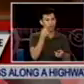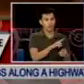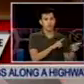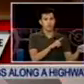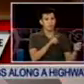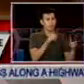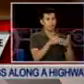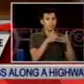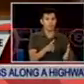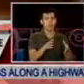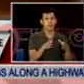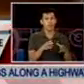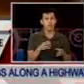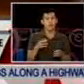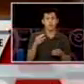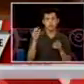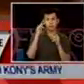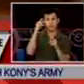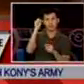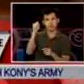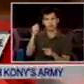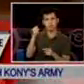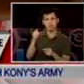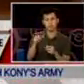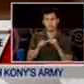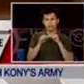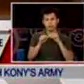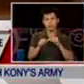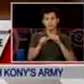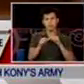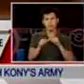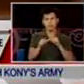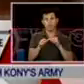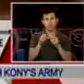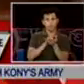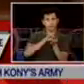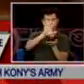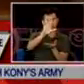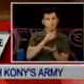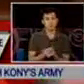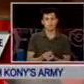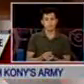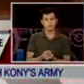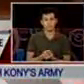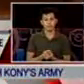prosecution. Mr. President, may we also be given a copy? We may continue with the power presentation. Yes.